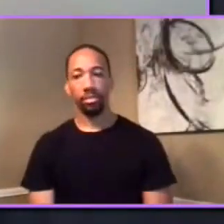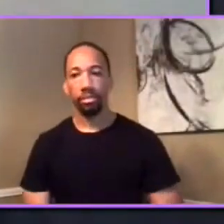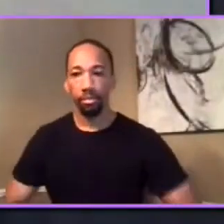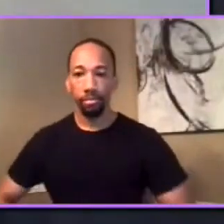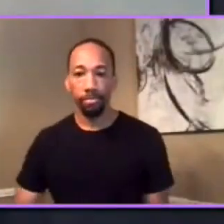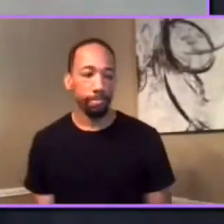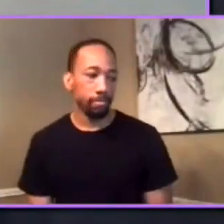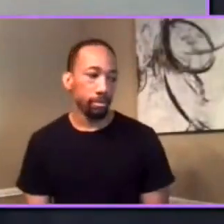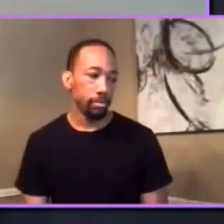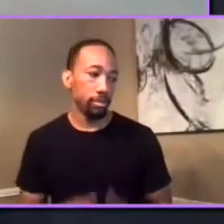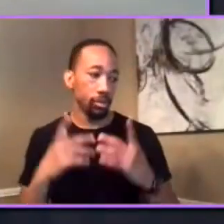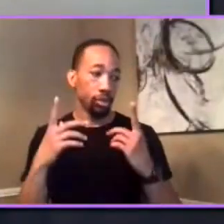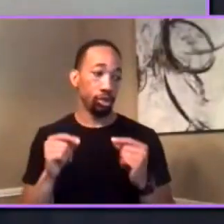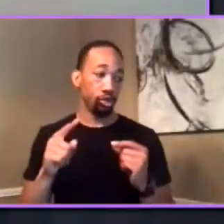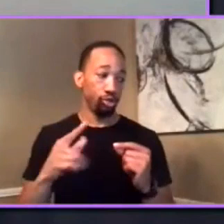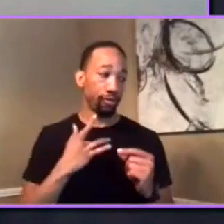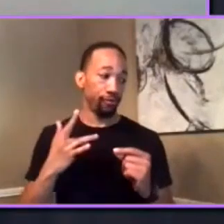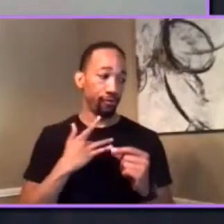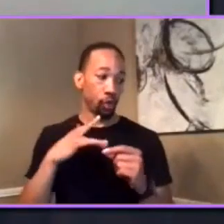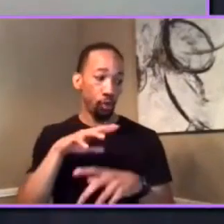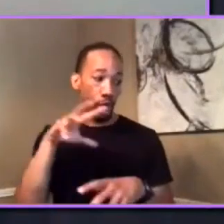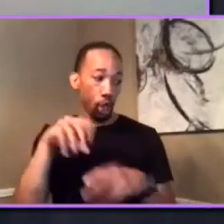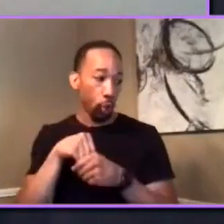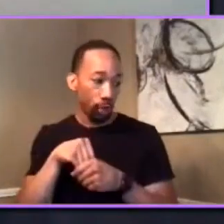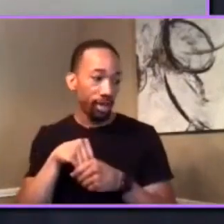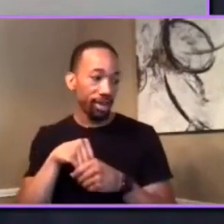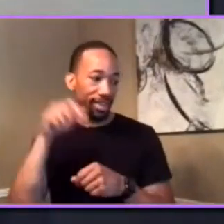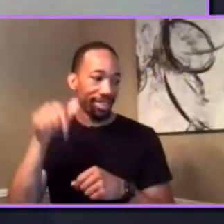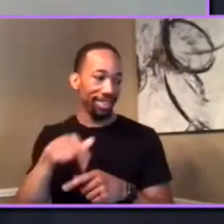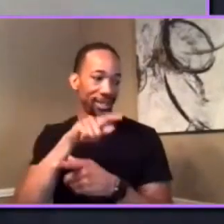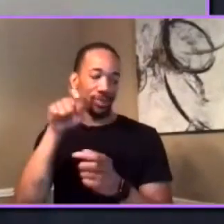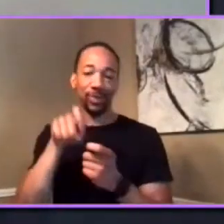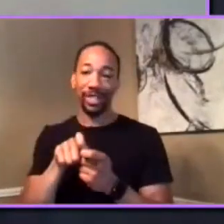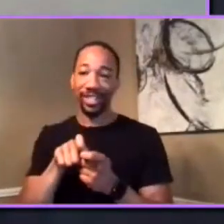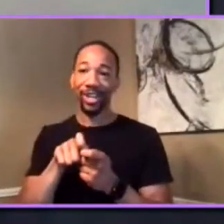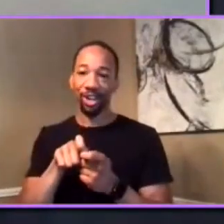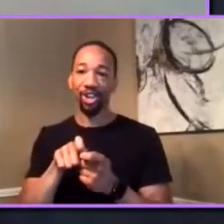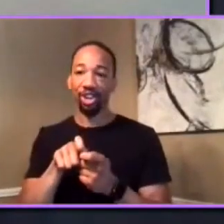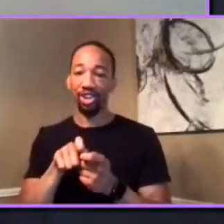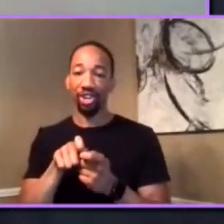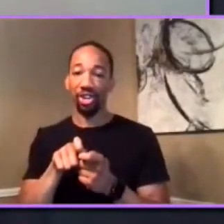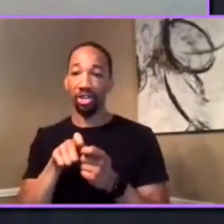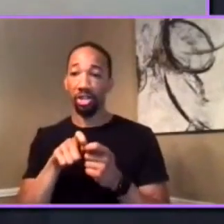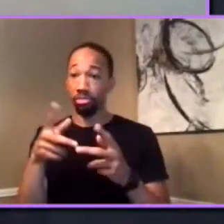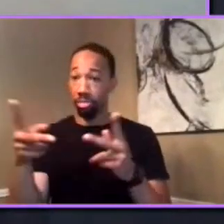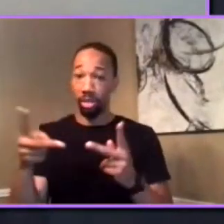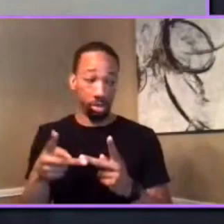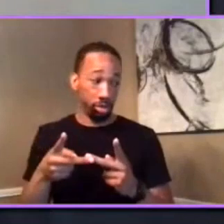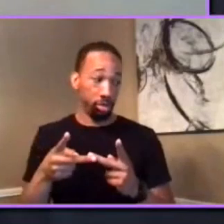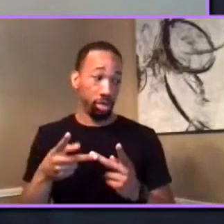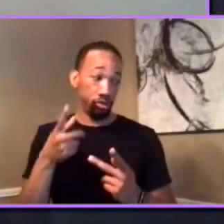Do you feel included in this particular venue? If you are a dancer of this particular venue and you've been dancing at that venue for a long